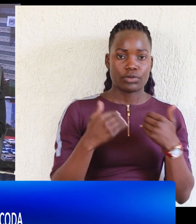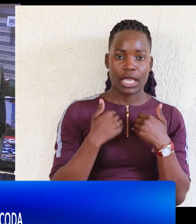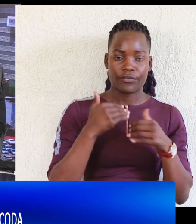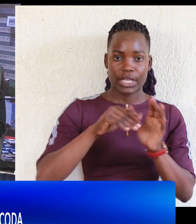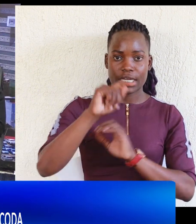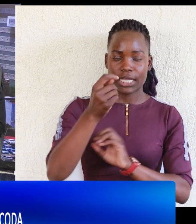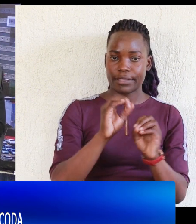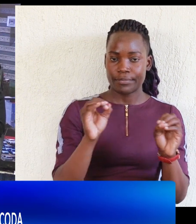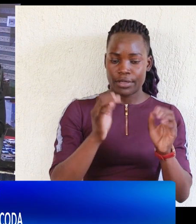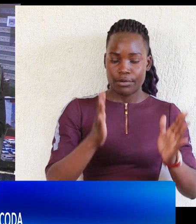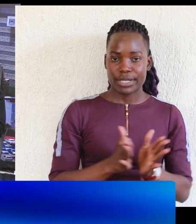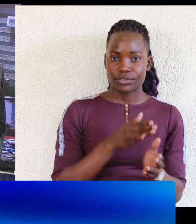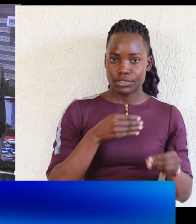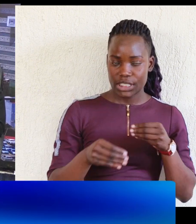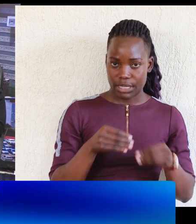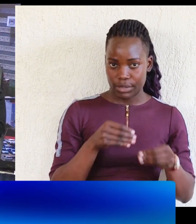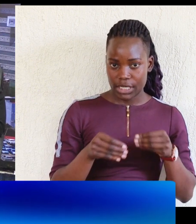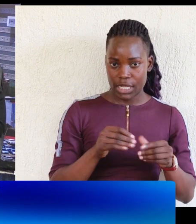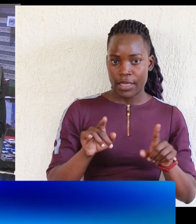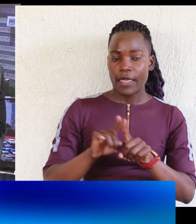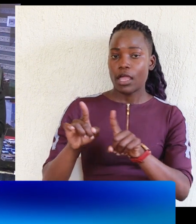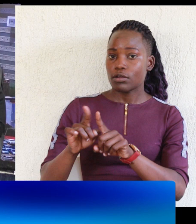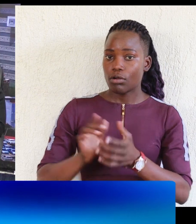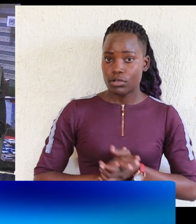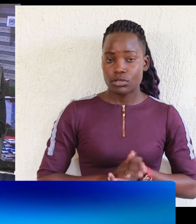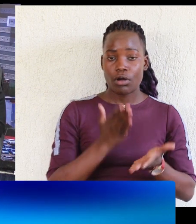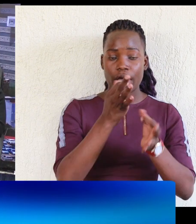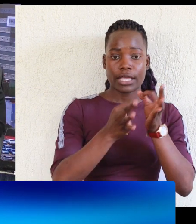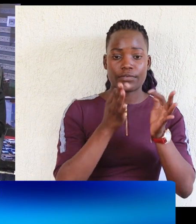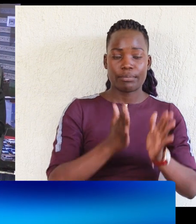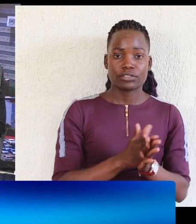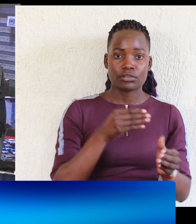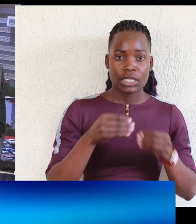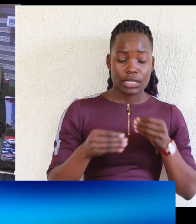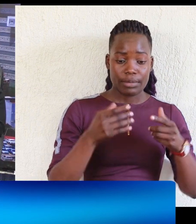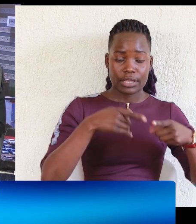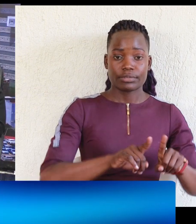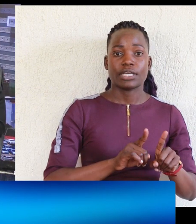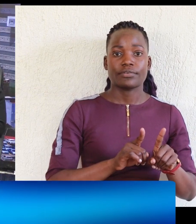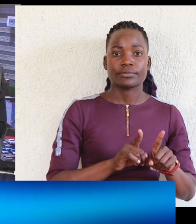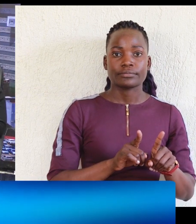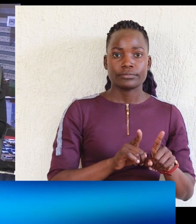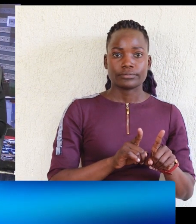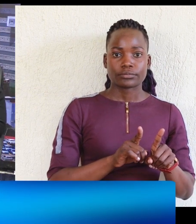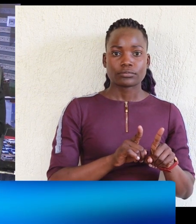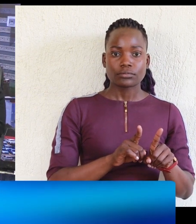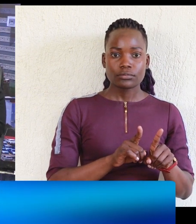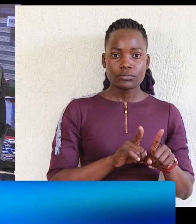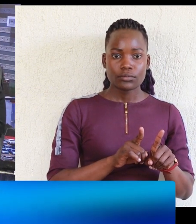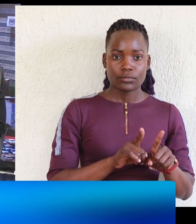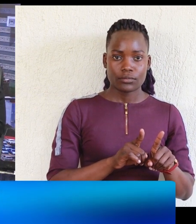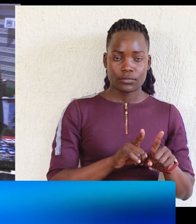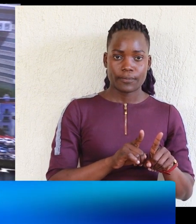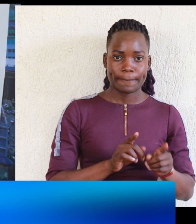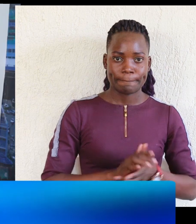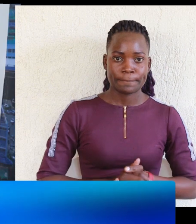in place in Kenya for persons with disability. And maybe if a person with disability themselves, they could